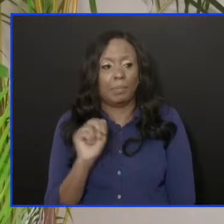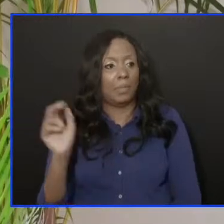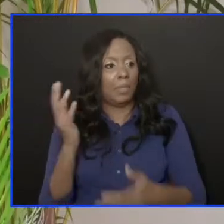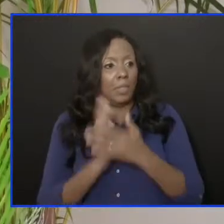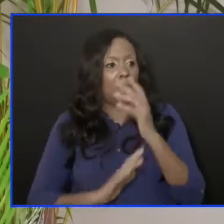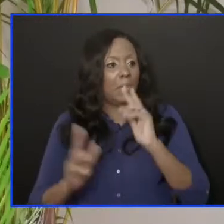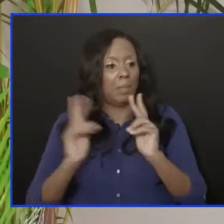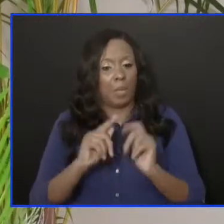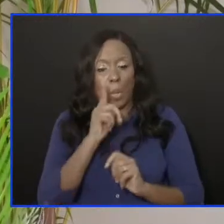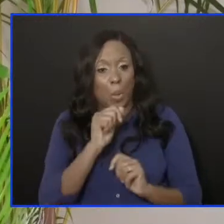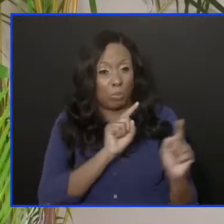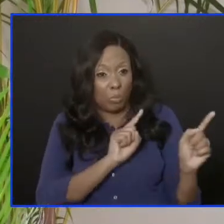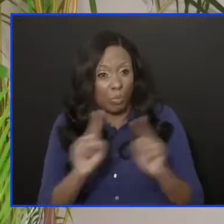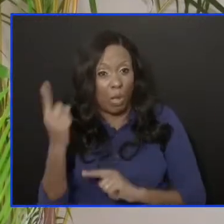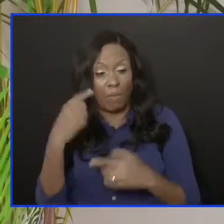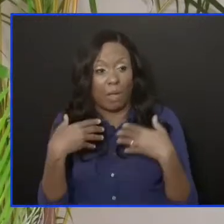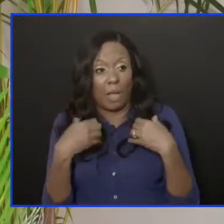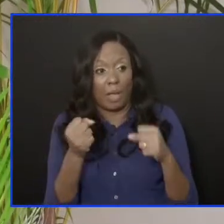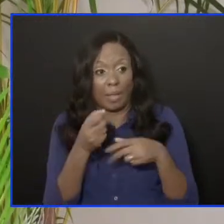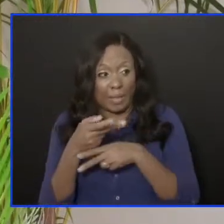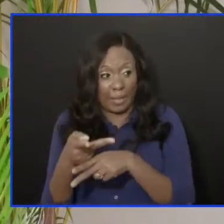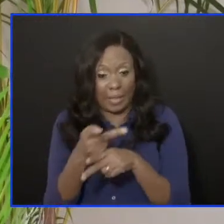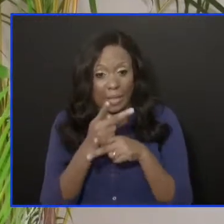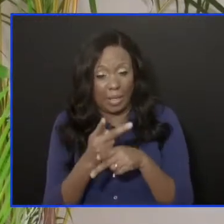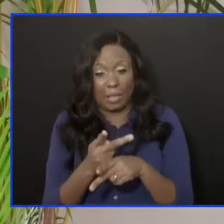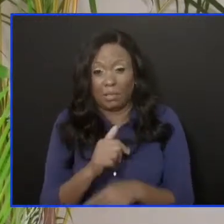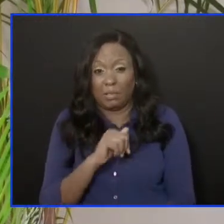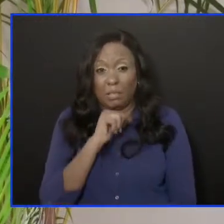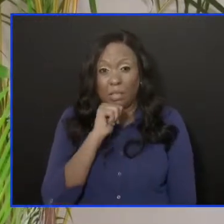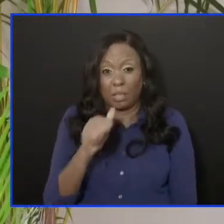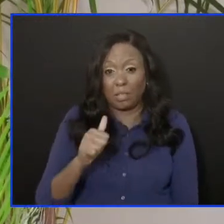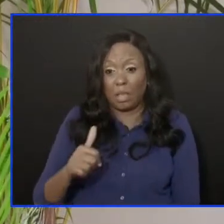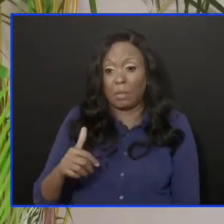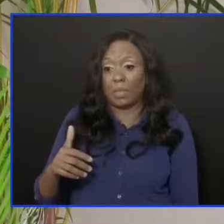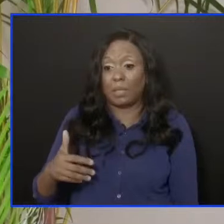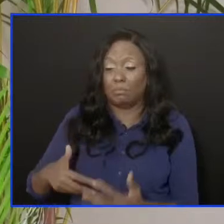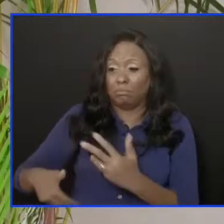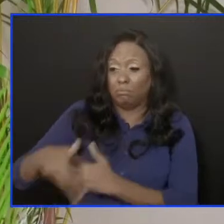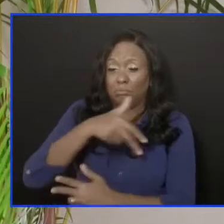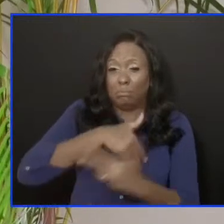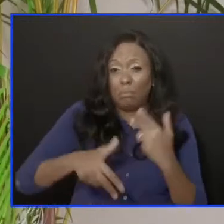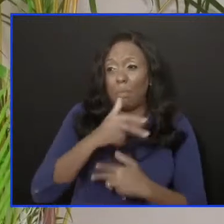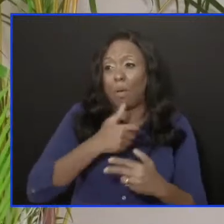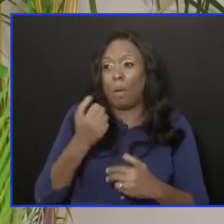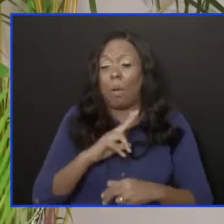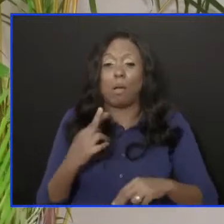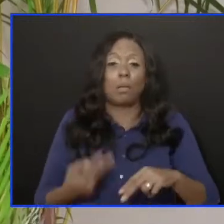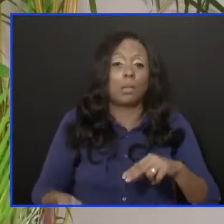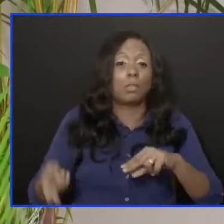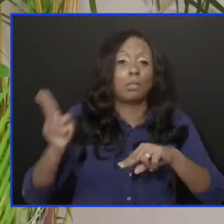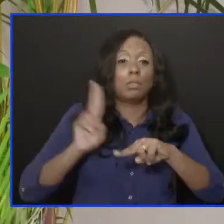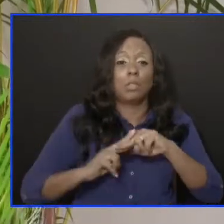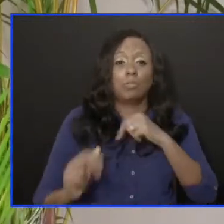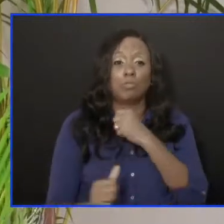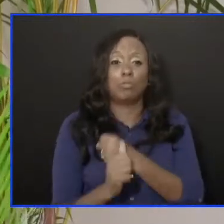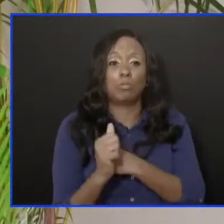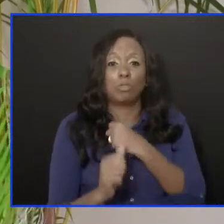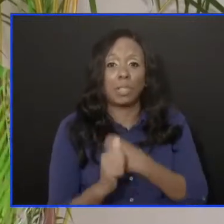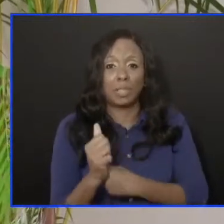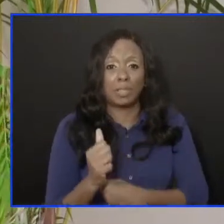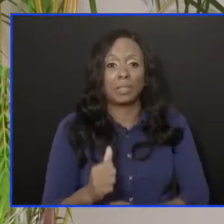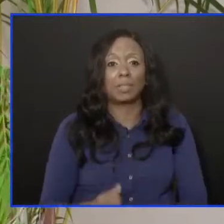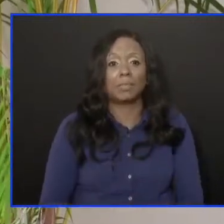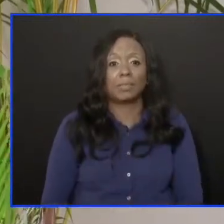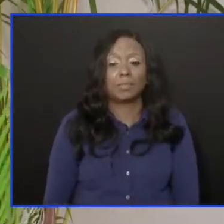health care should never be exposed to an increased risk from their healthcare providers.